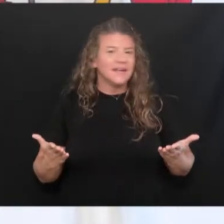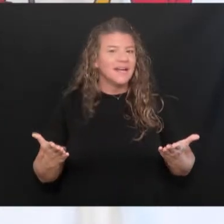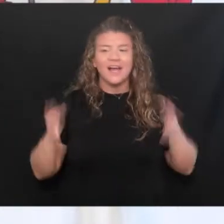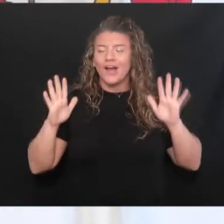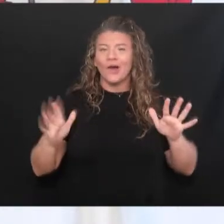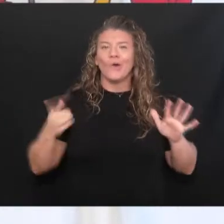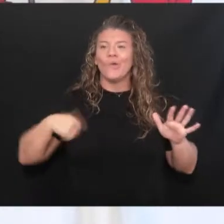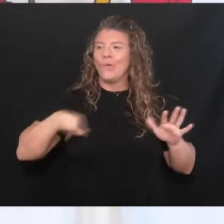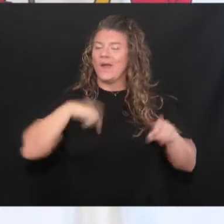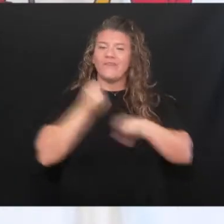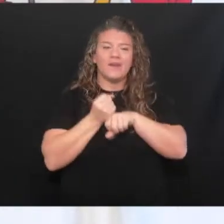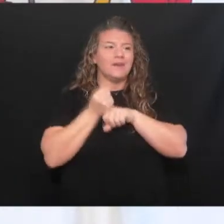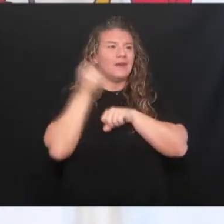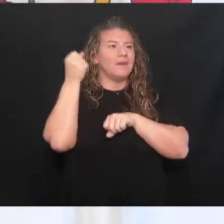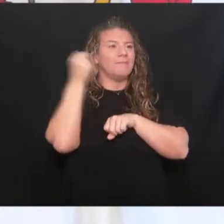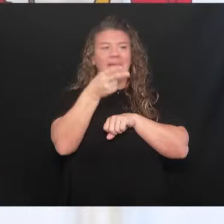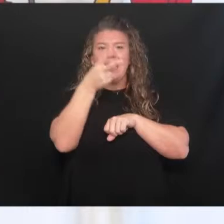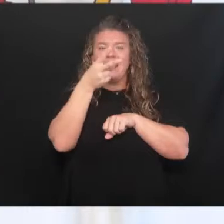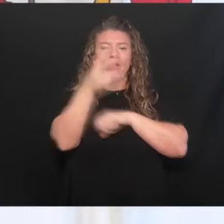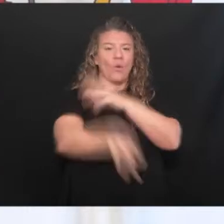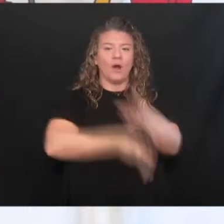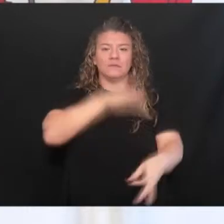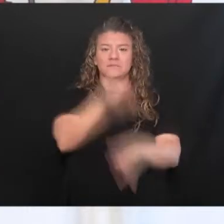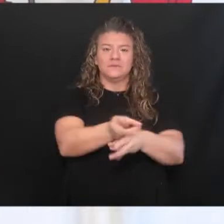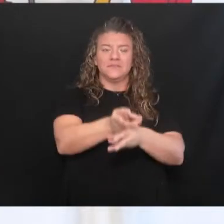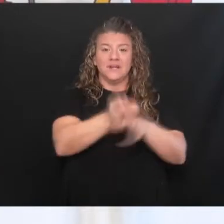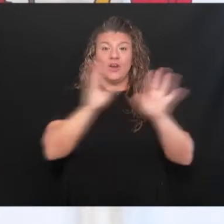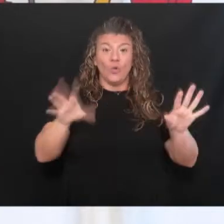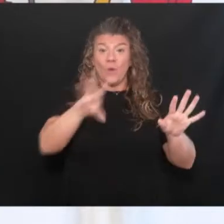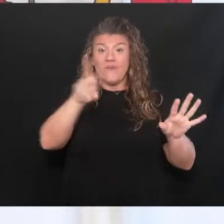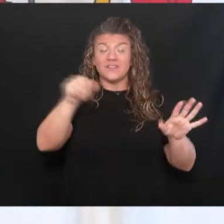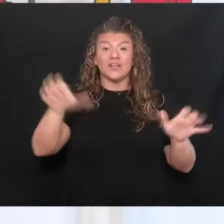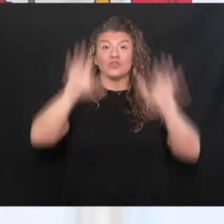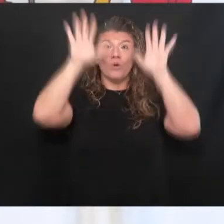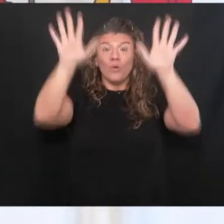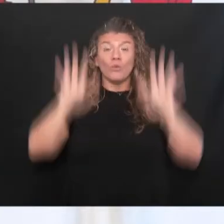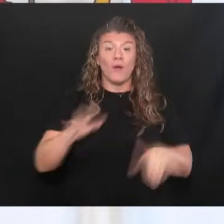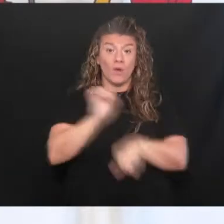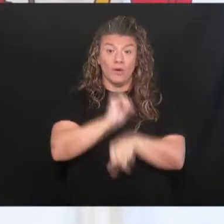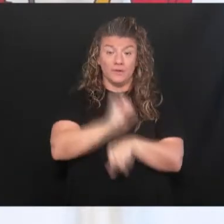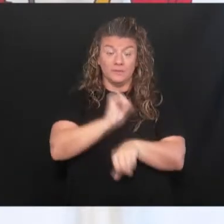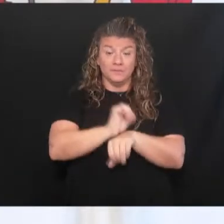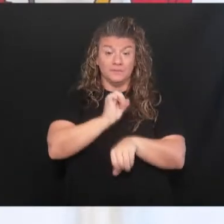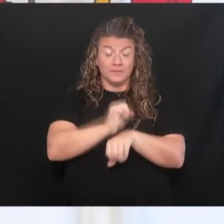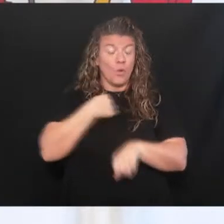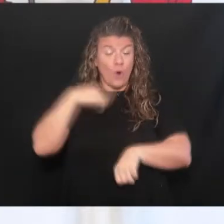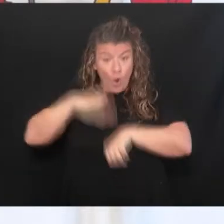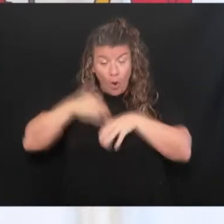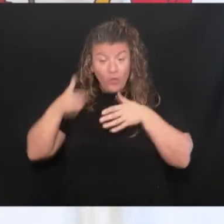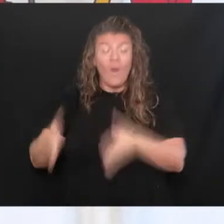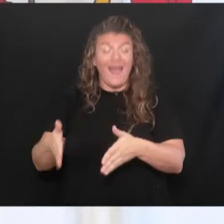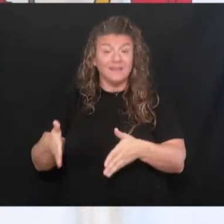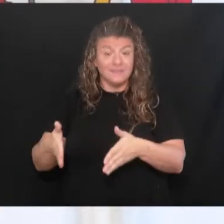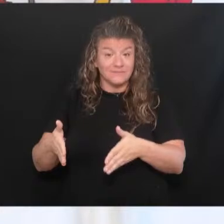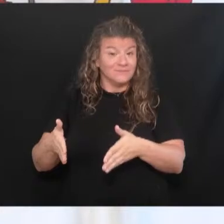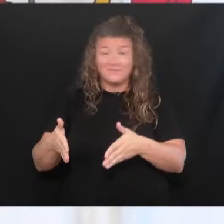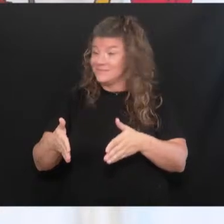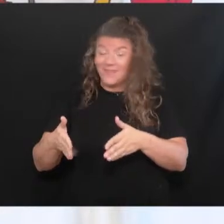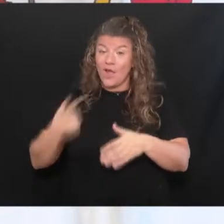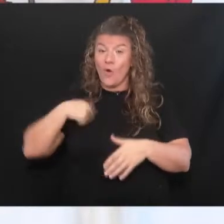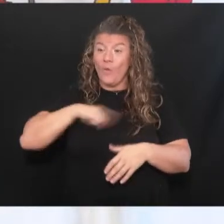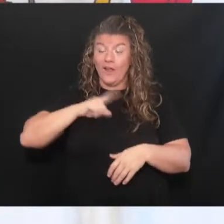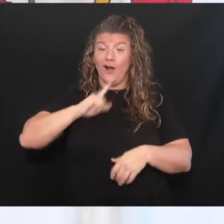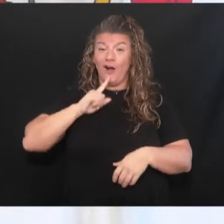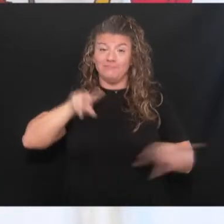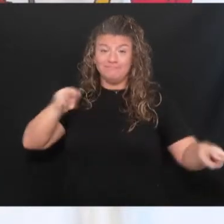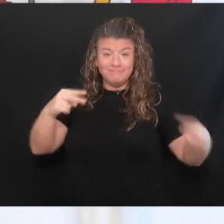out of the park over and over, and West Virginia is doing really good. West Virginia is on its way. West Virginia is that diamond in the